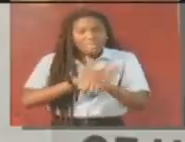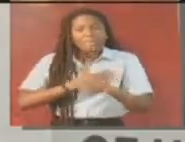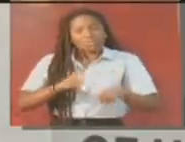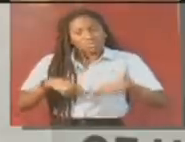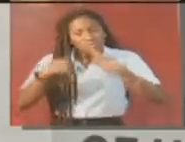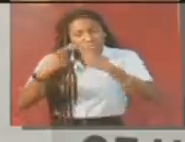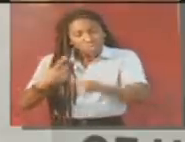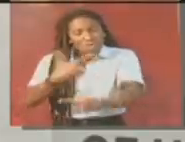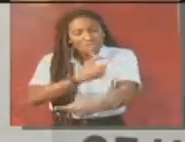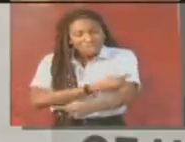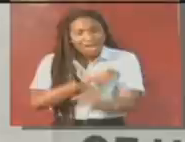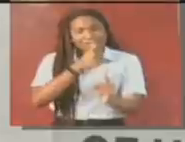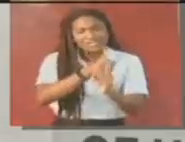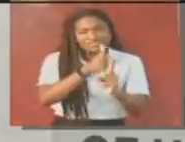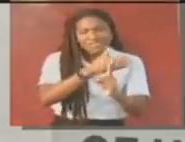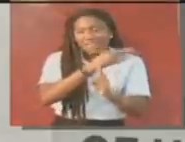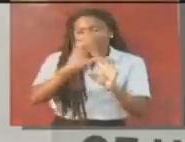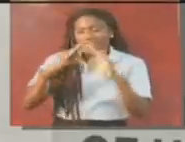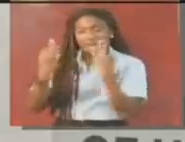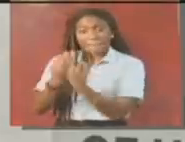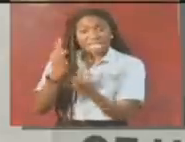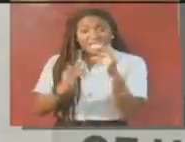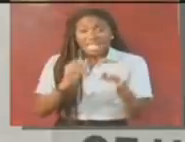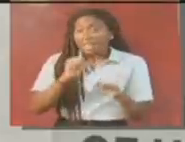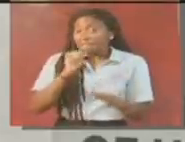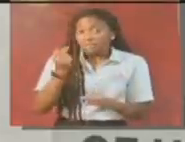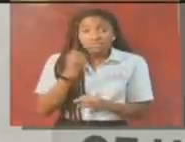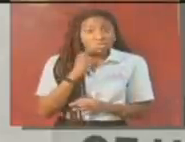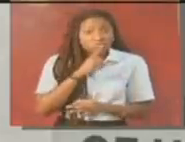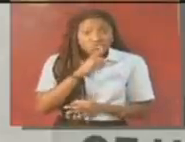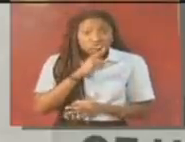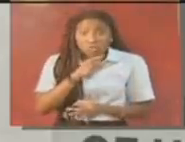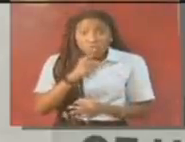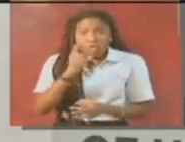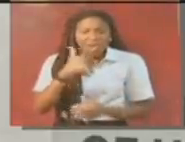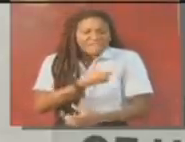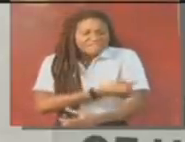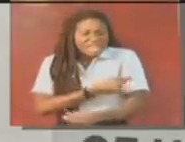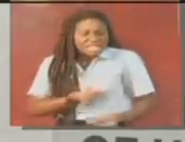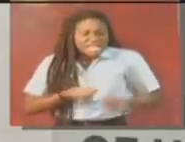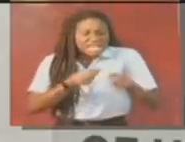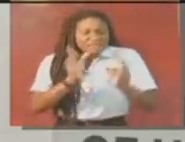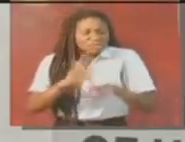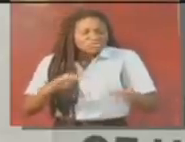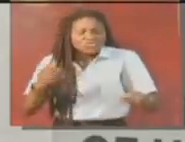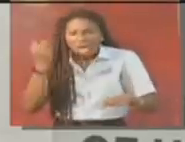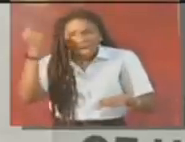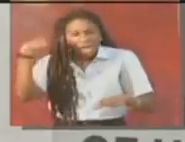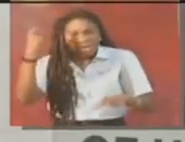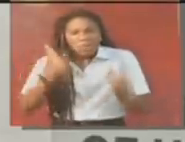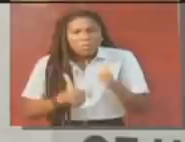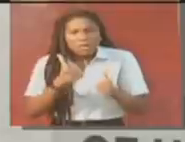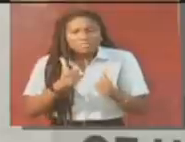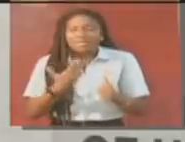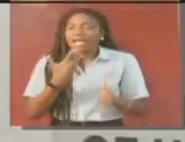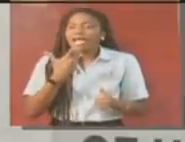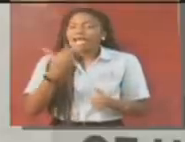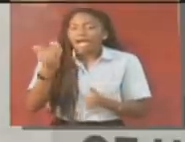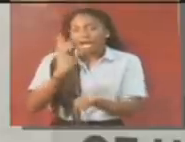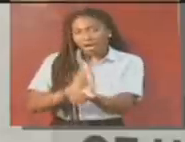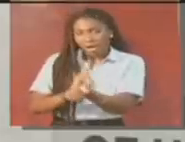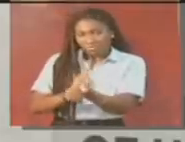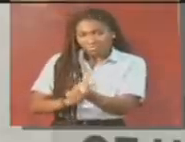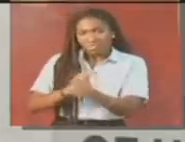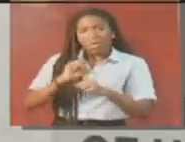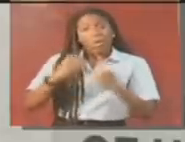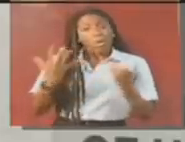If you are unsure of what vaccines is required for your children, we ask you to contact your nearest health facilities or